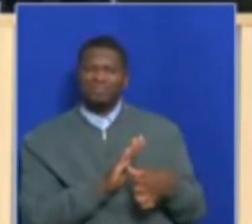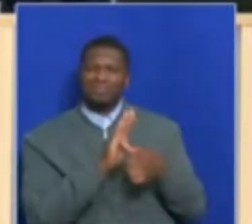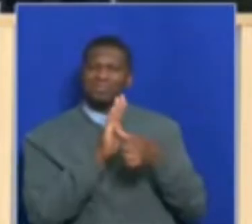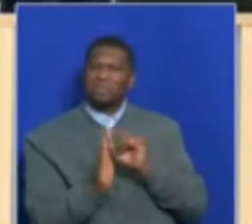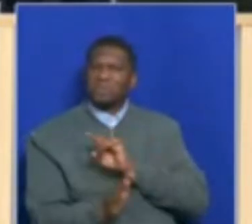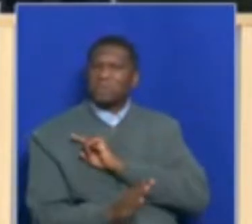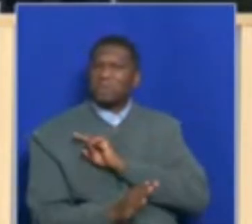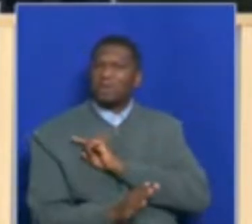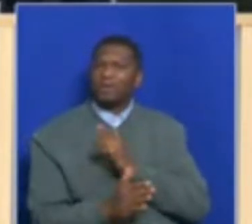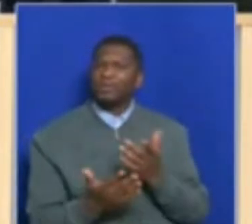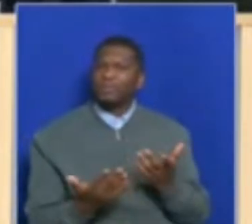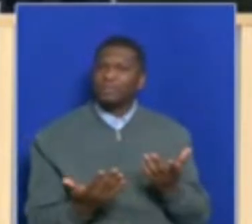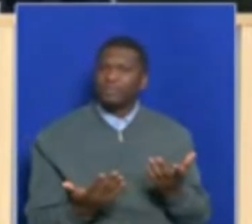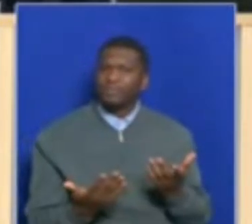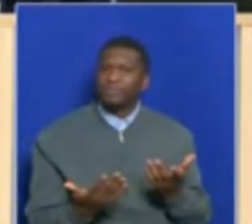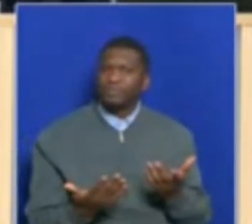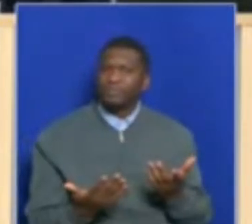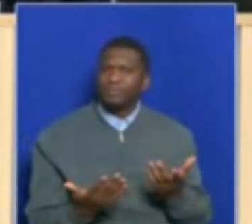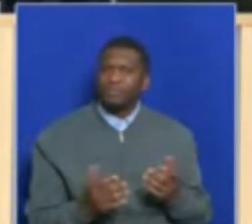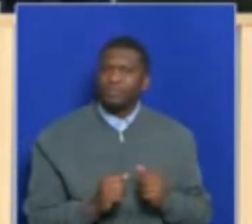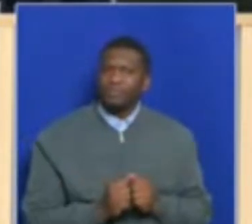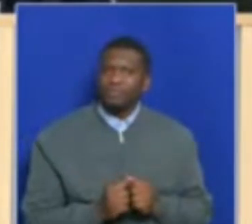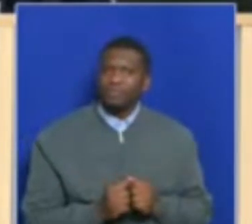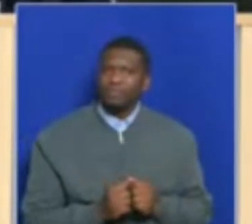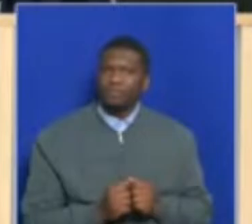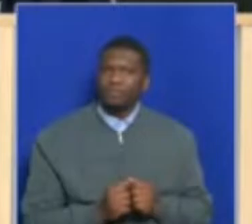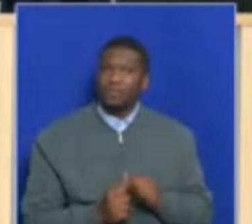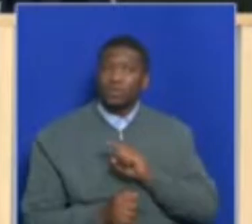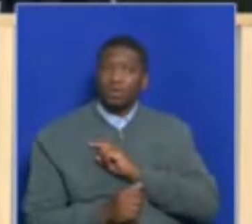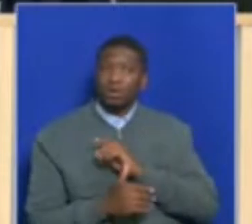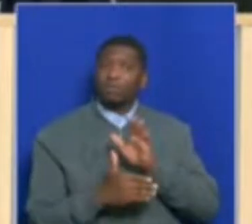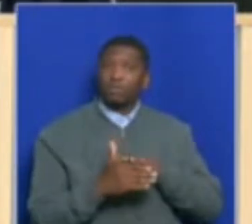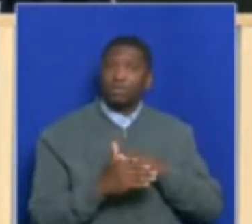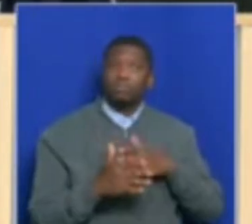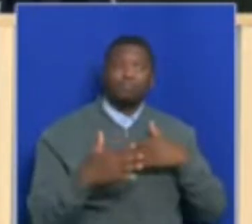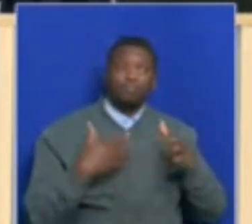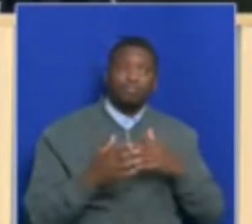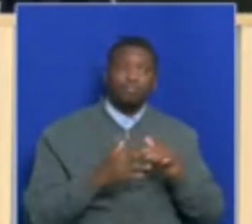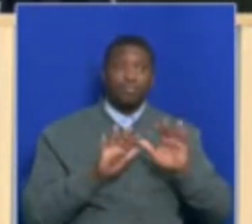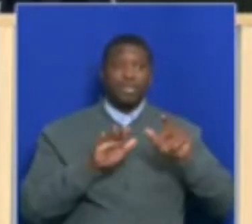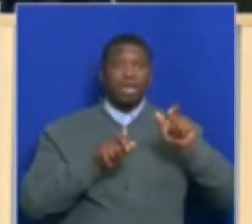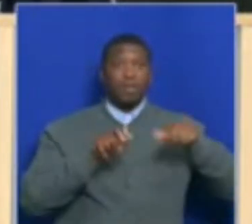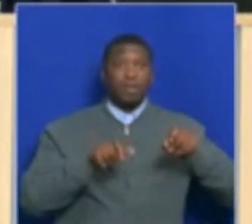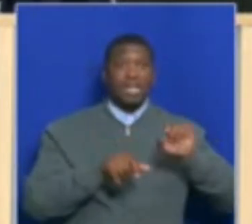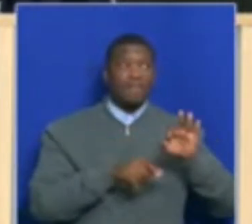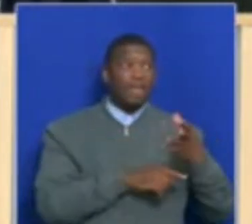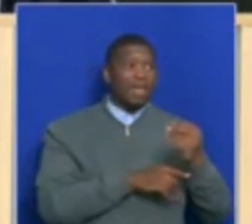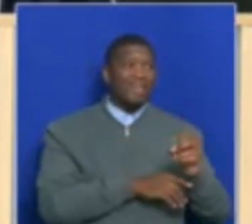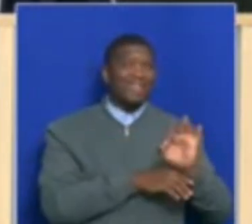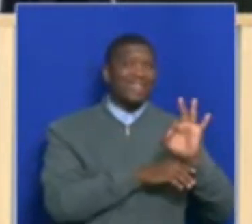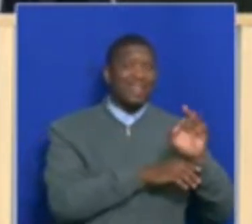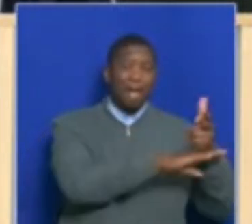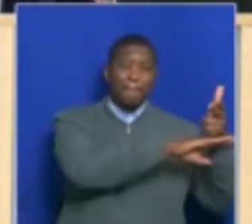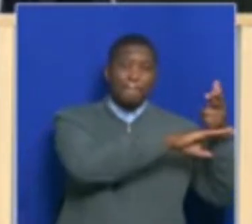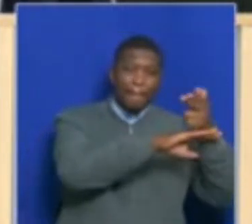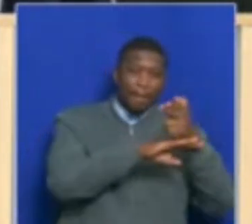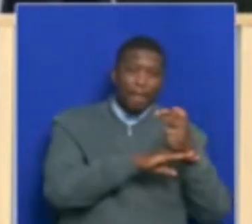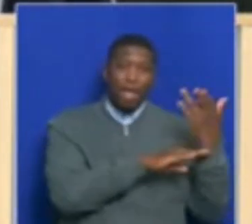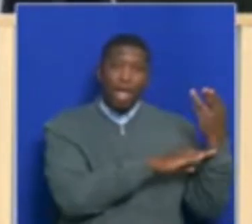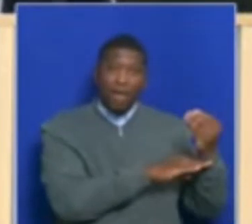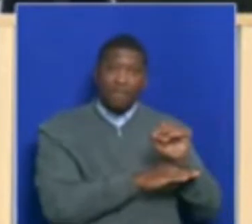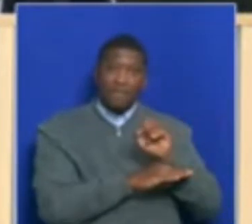that? Commissioner, because even if there are 9 people, if there are 3 firearms, and if indeed those 3